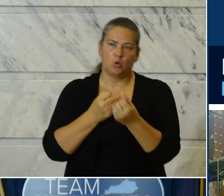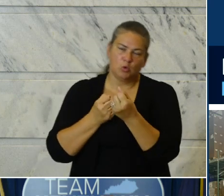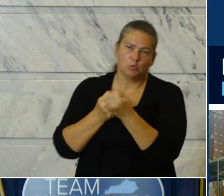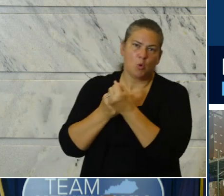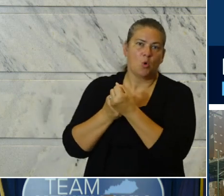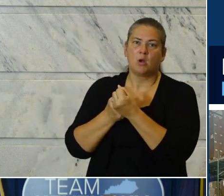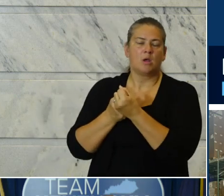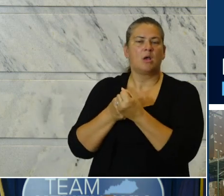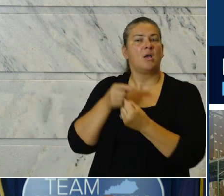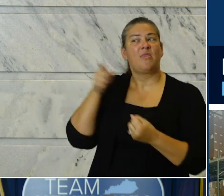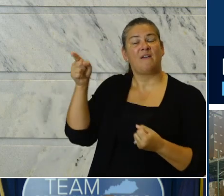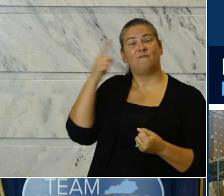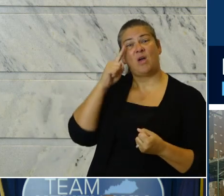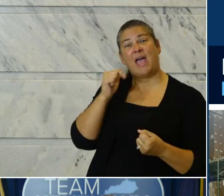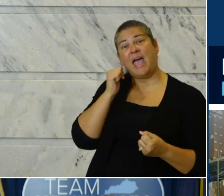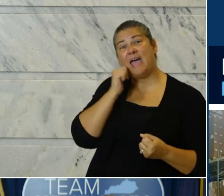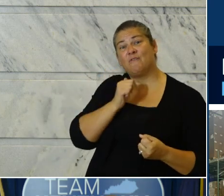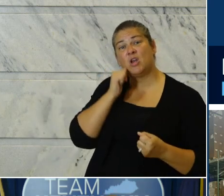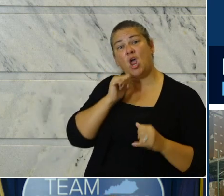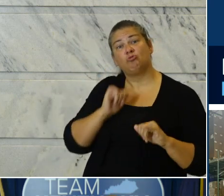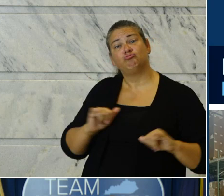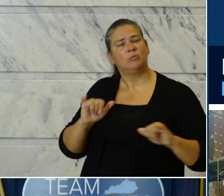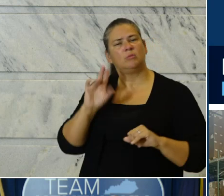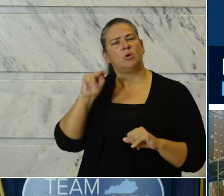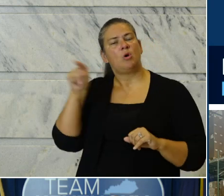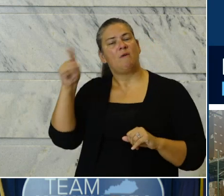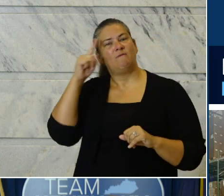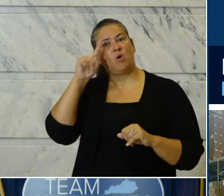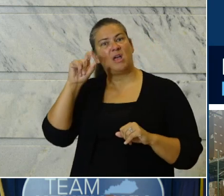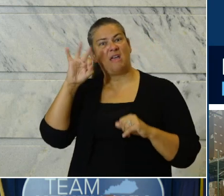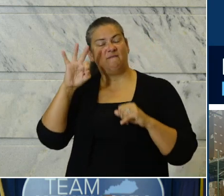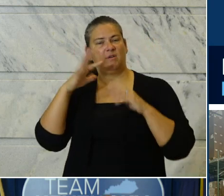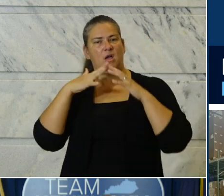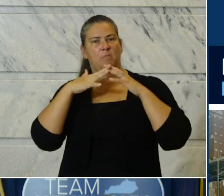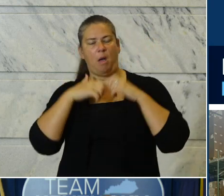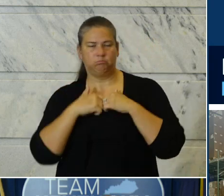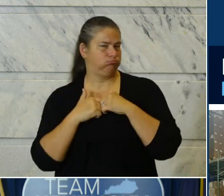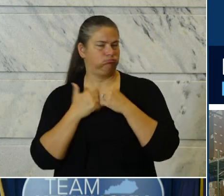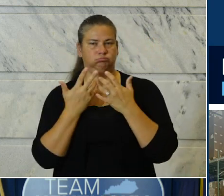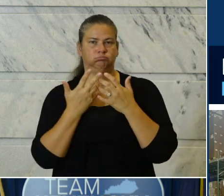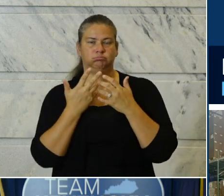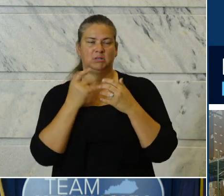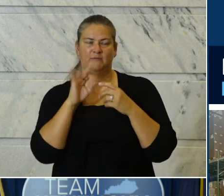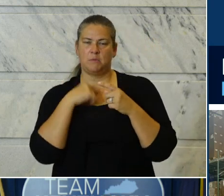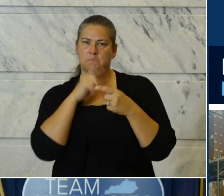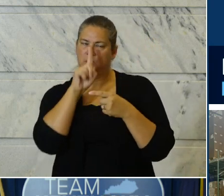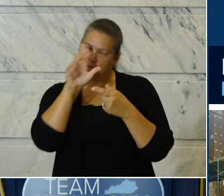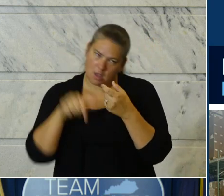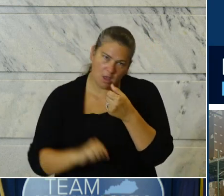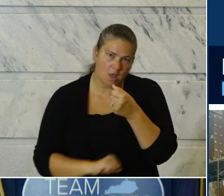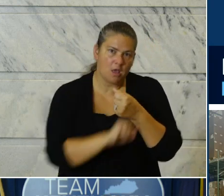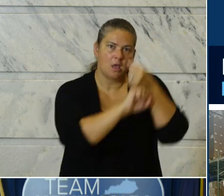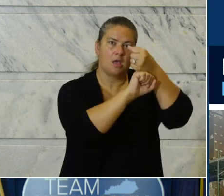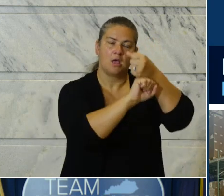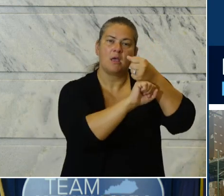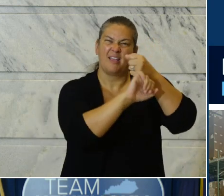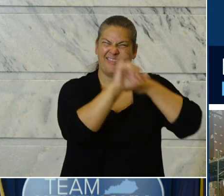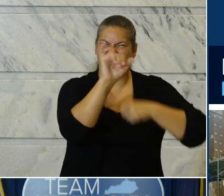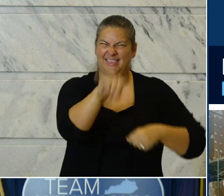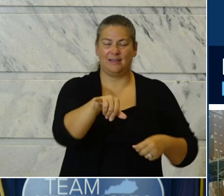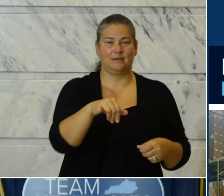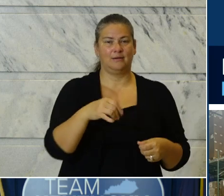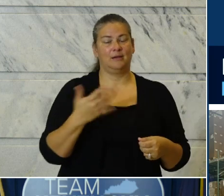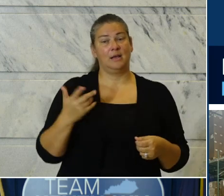fund for day-to-day use. This is for if things fall apart, and I think the governor's already expressed, and I'll reiterate, we are already